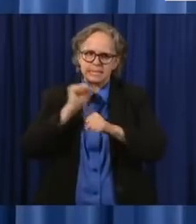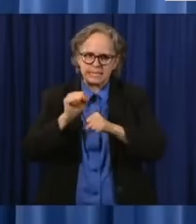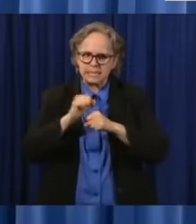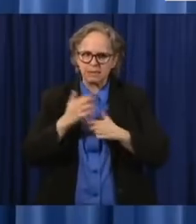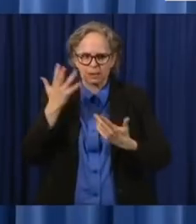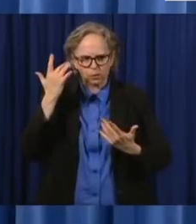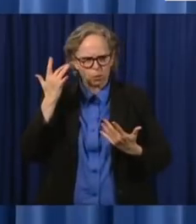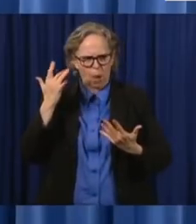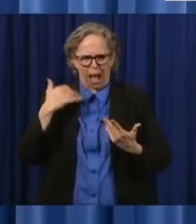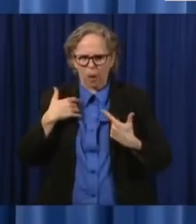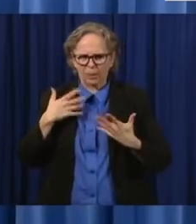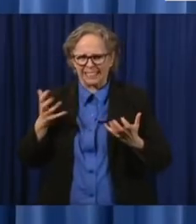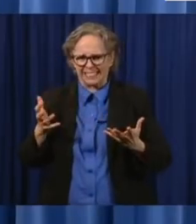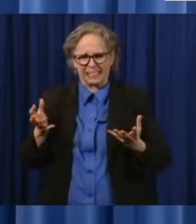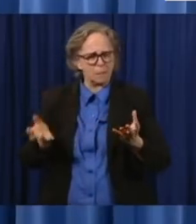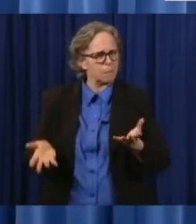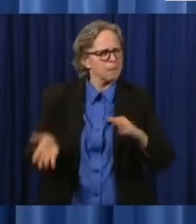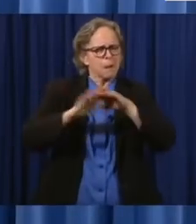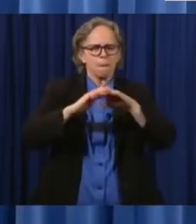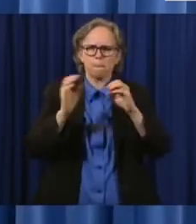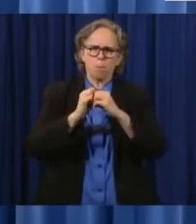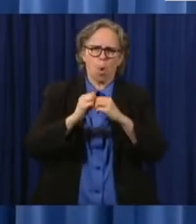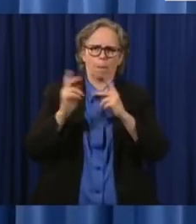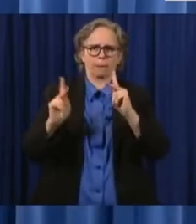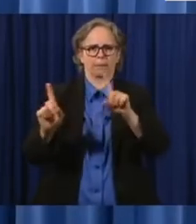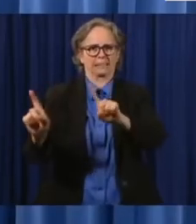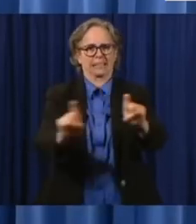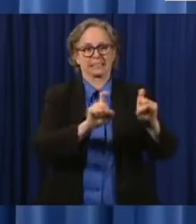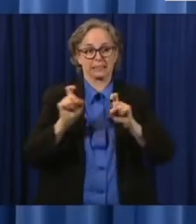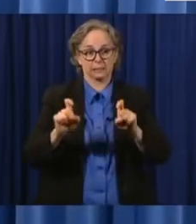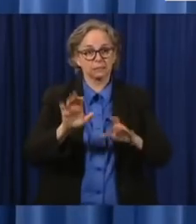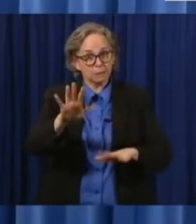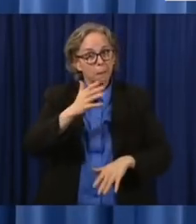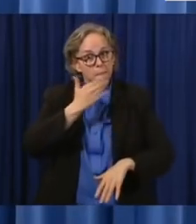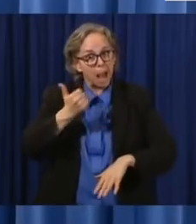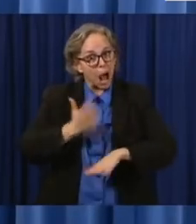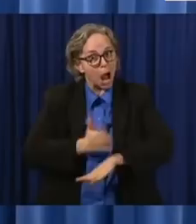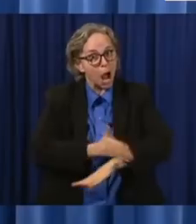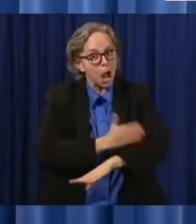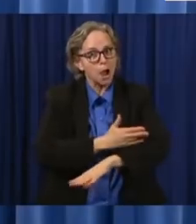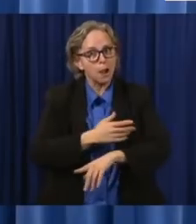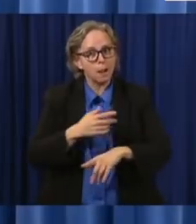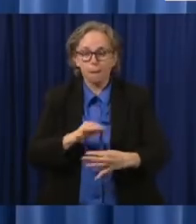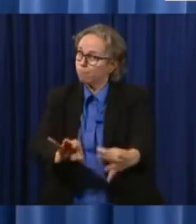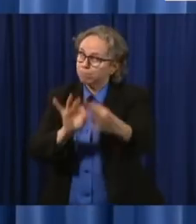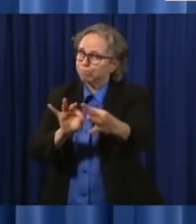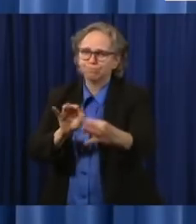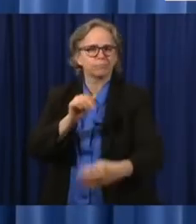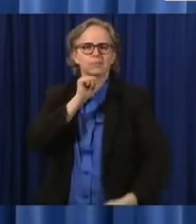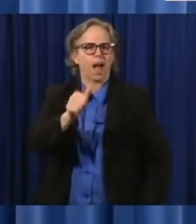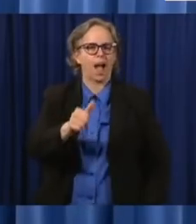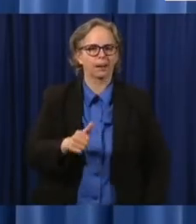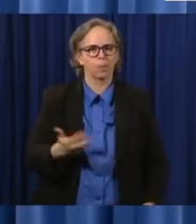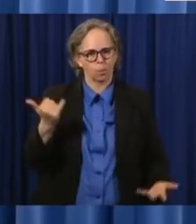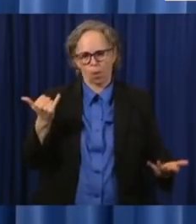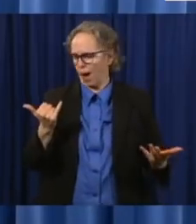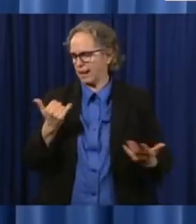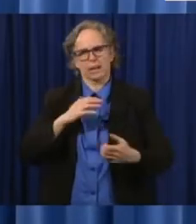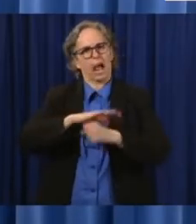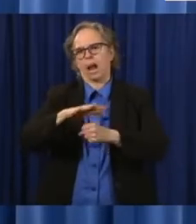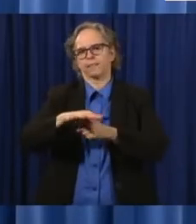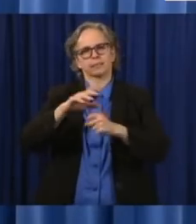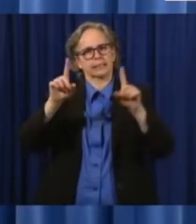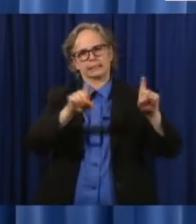very important. We're a lot better off than we were. We're not where we should be, not where we want to be, but